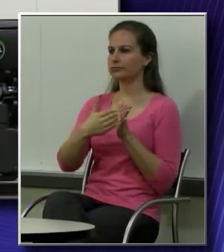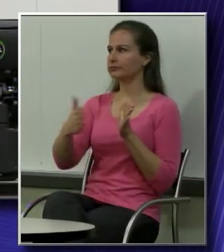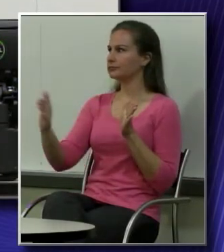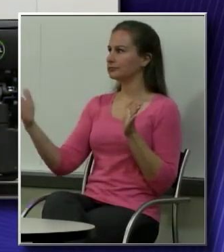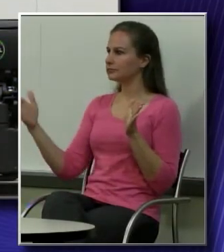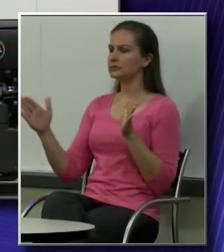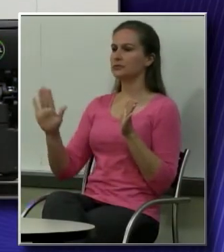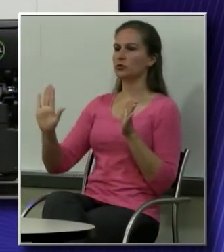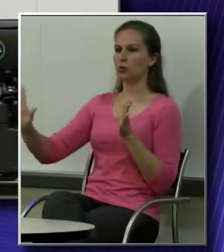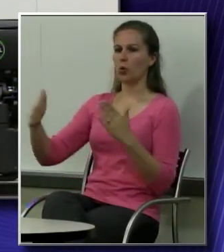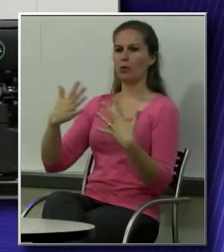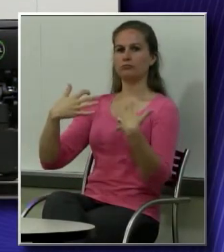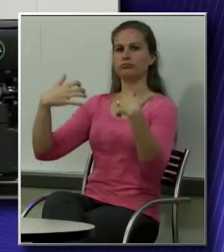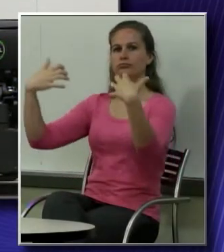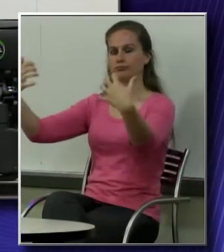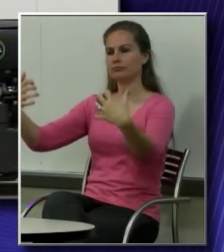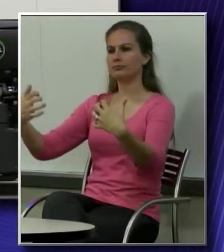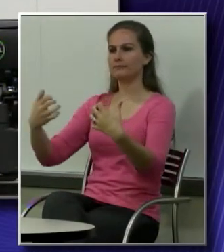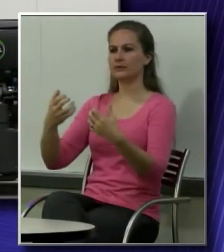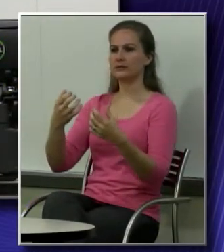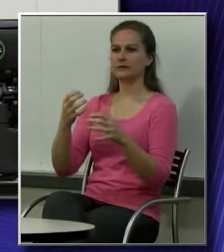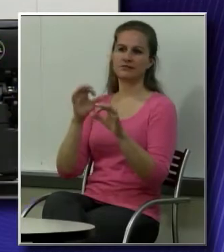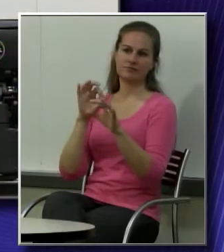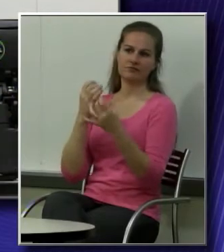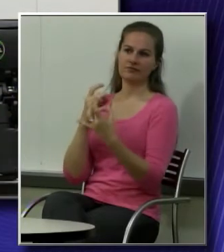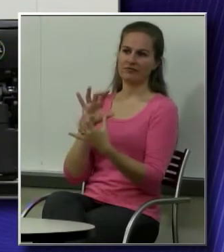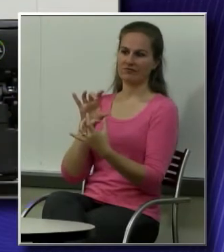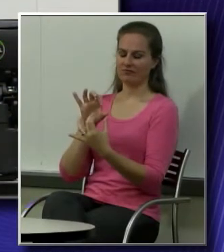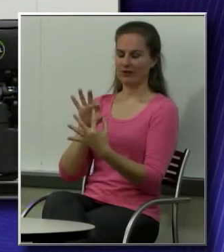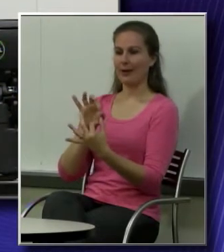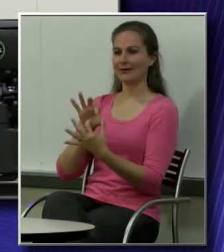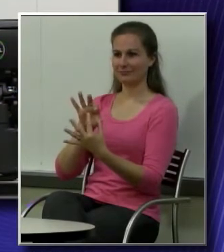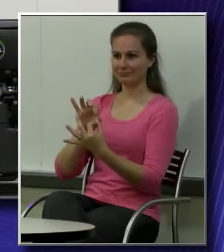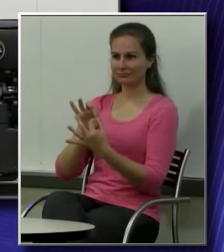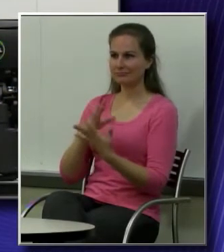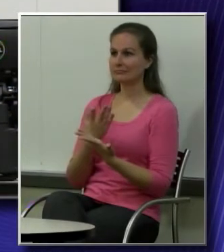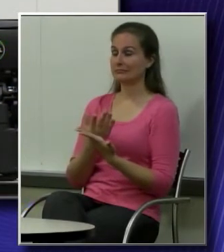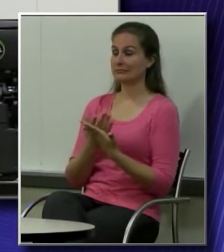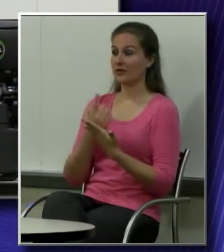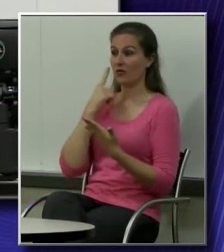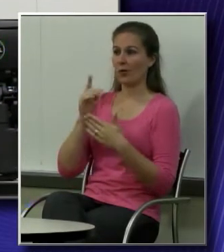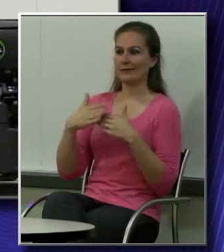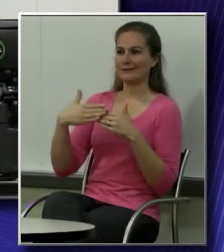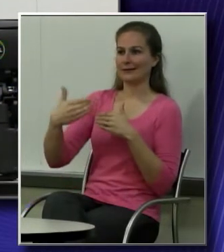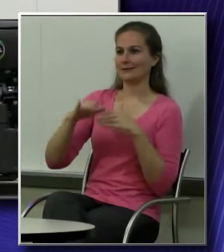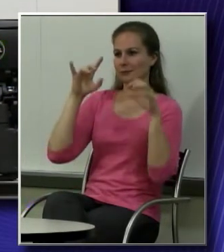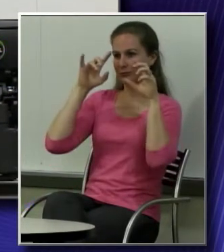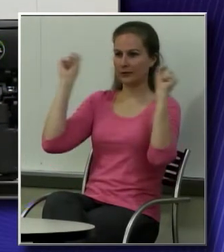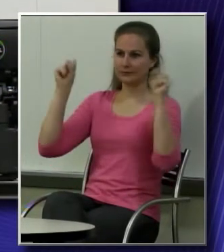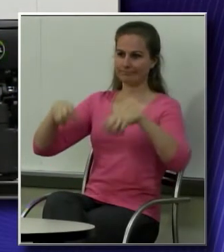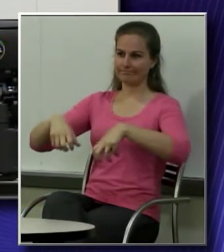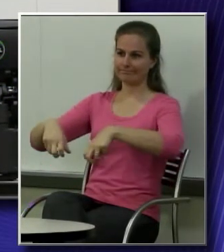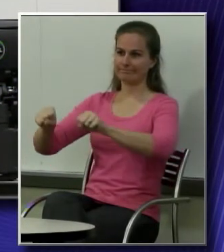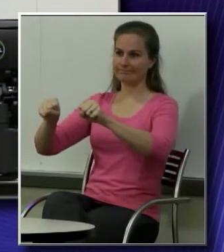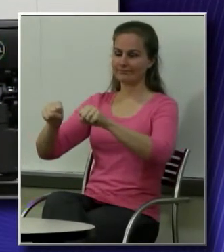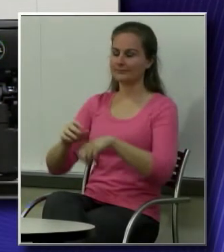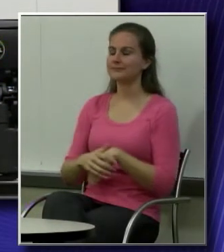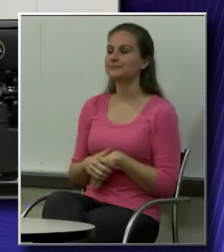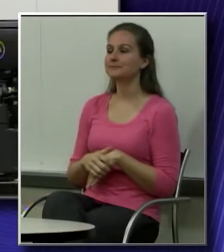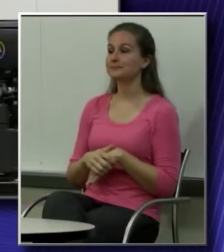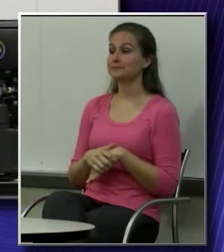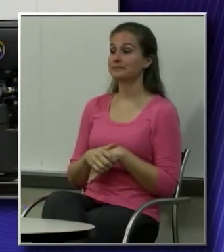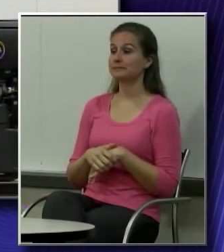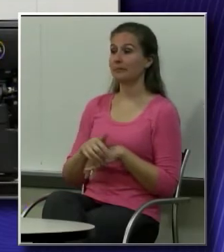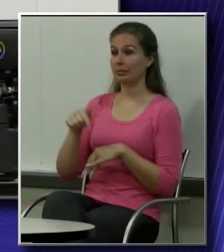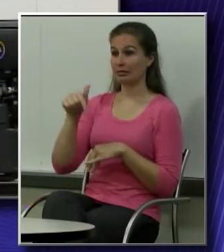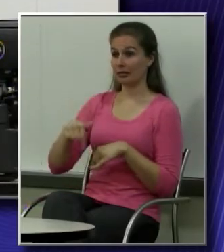citizen input about the next president of the University of North Carolina. This includes this forum